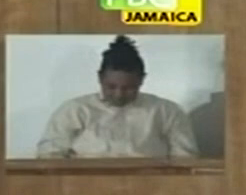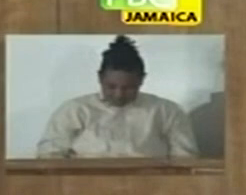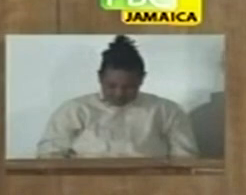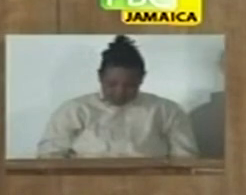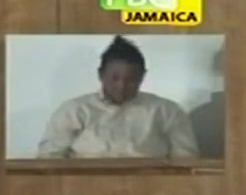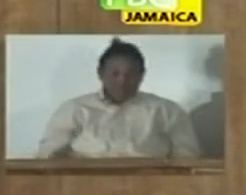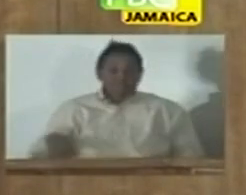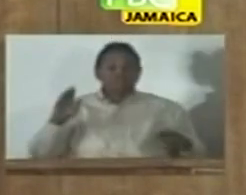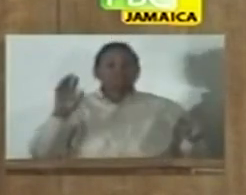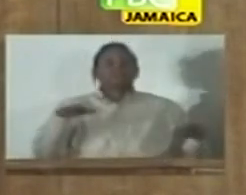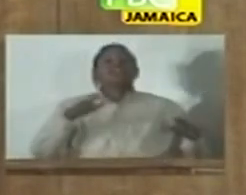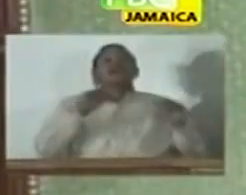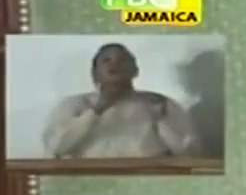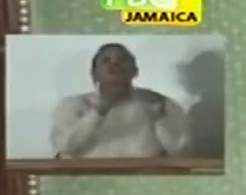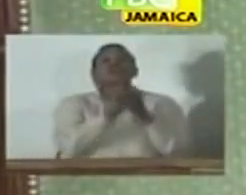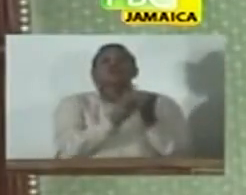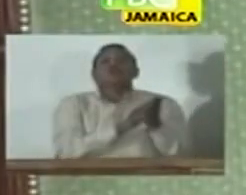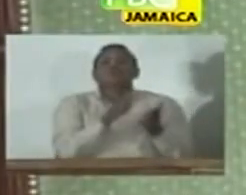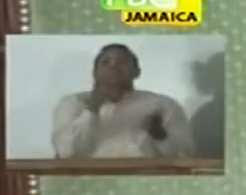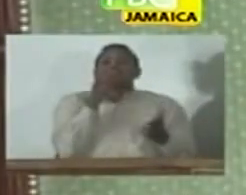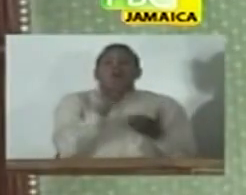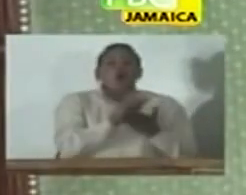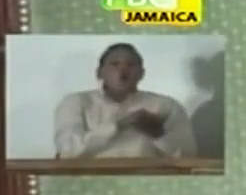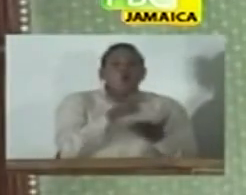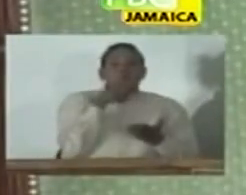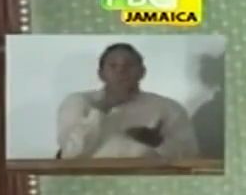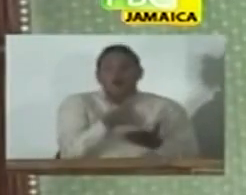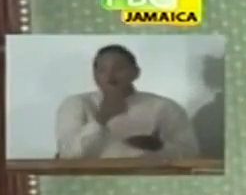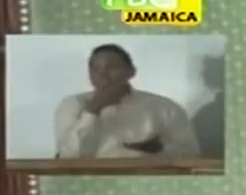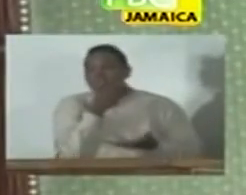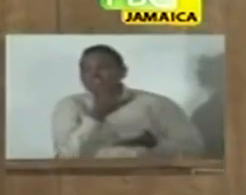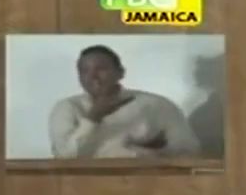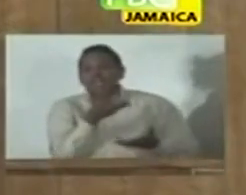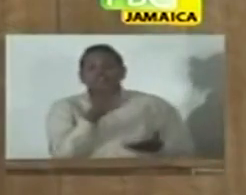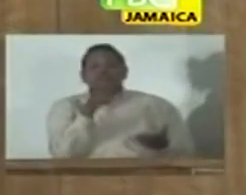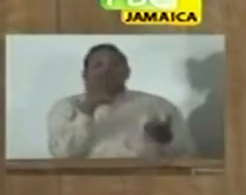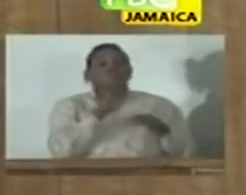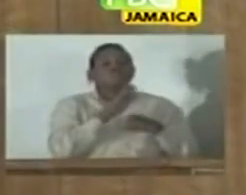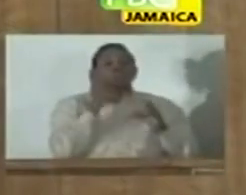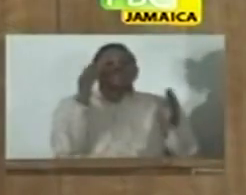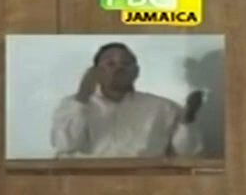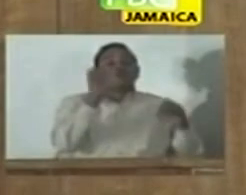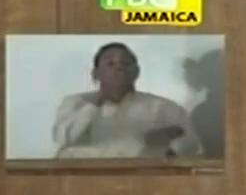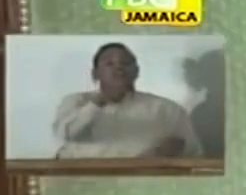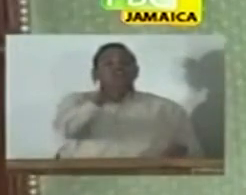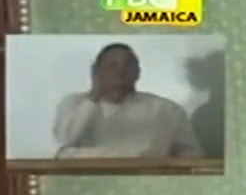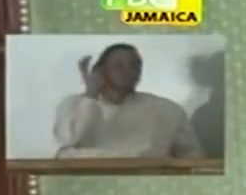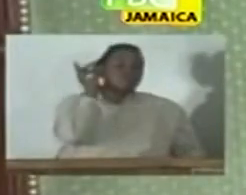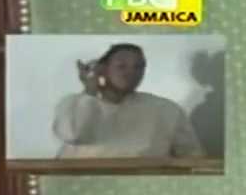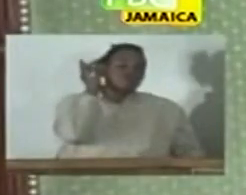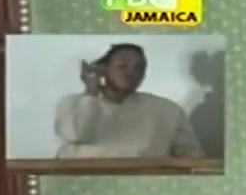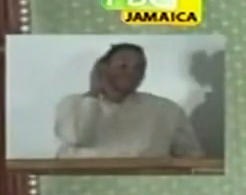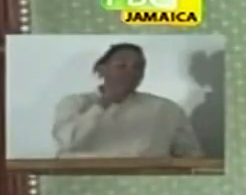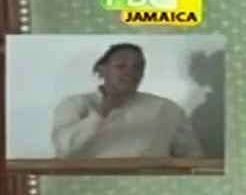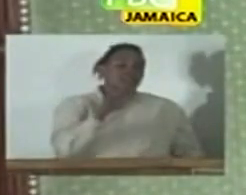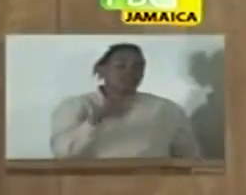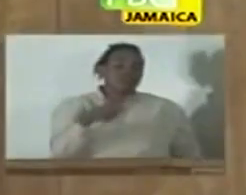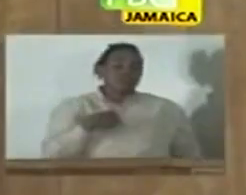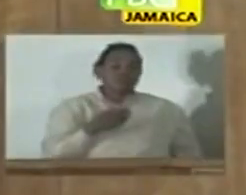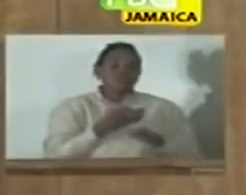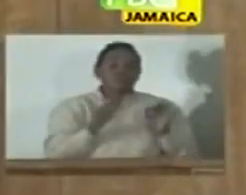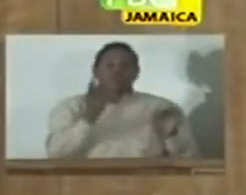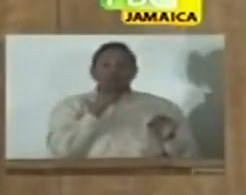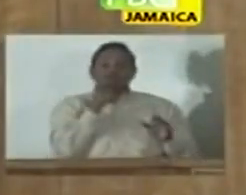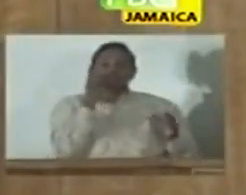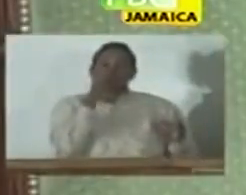talk to you and who don't talk to you. Mr. President, deal with that on your talk with show. due respect, deal my with that freedom of speech is not going to be muzzled in this. No,